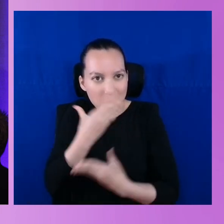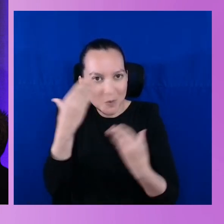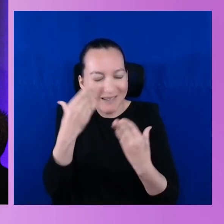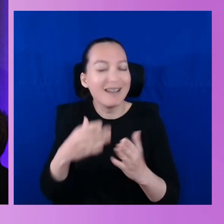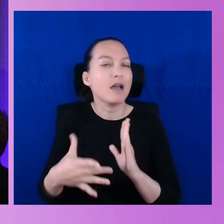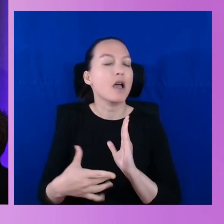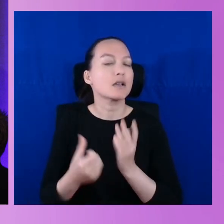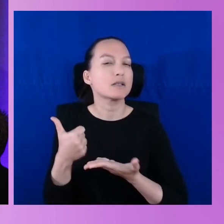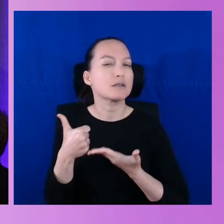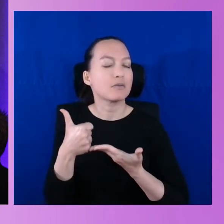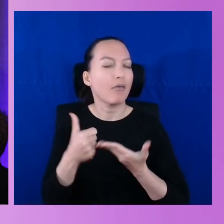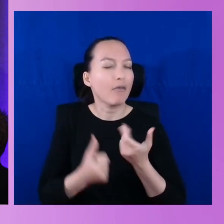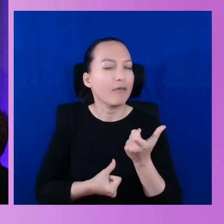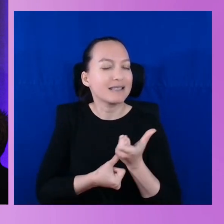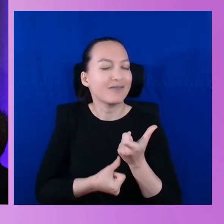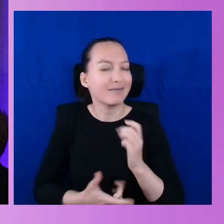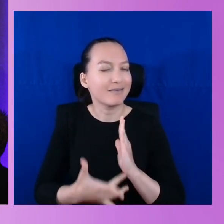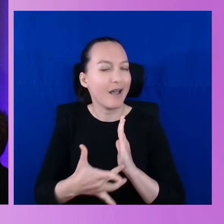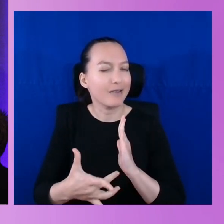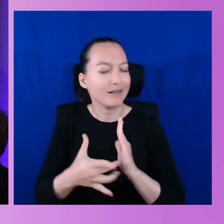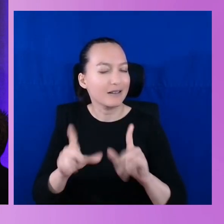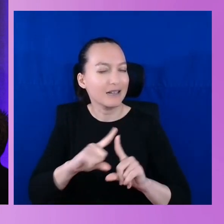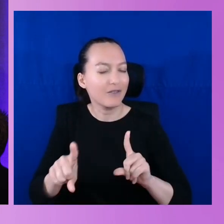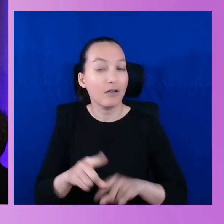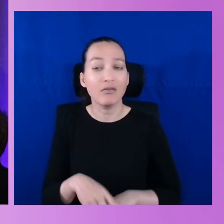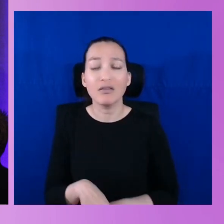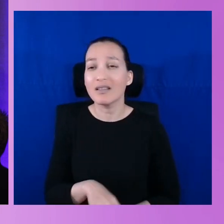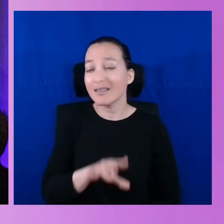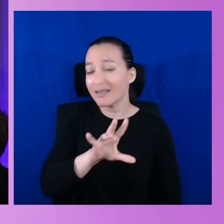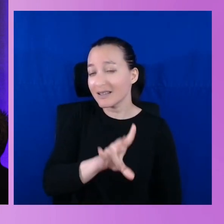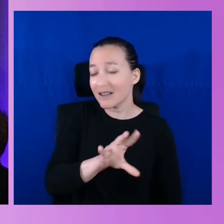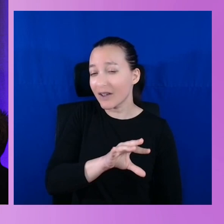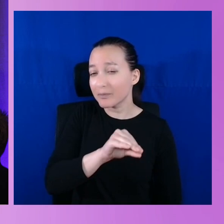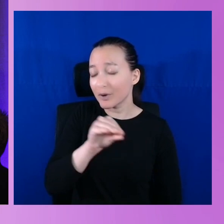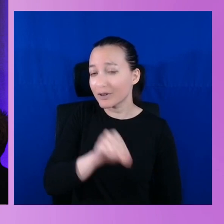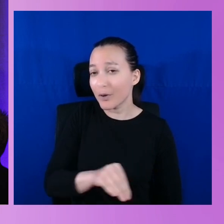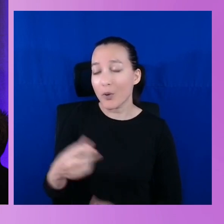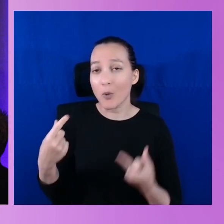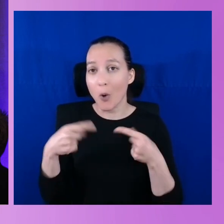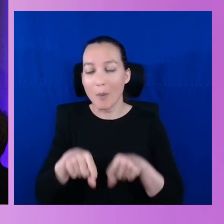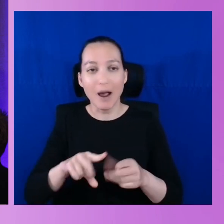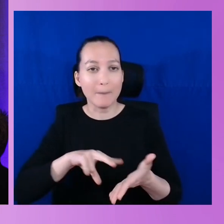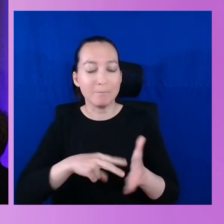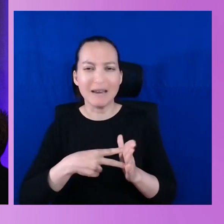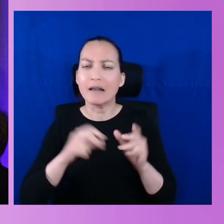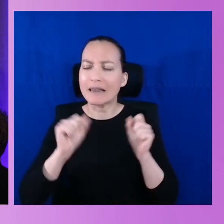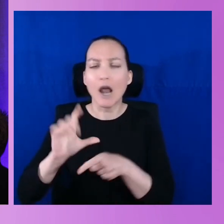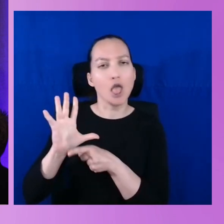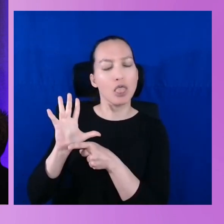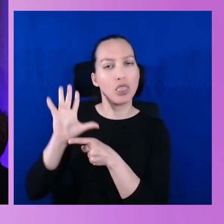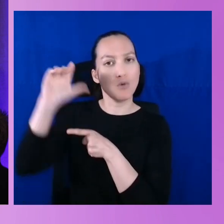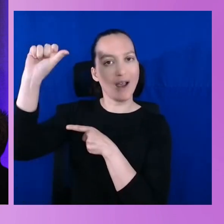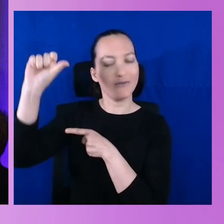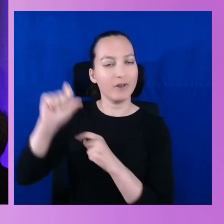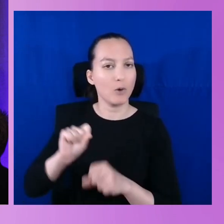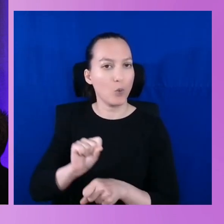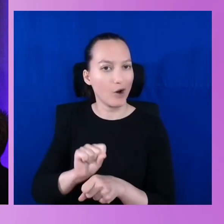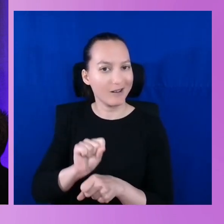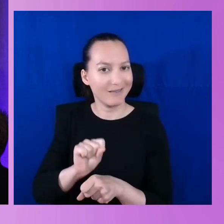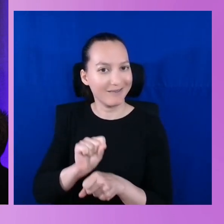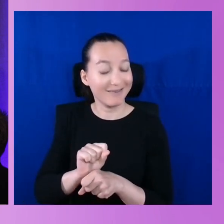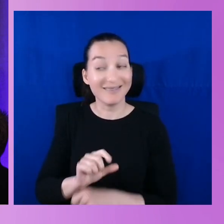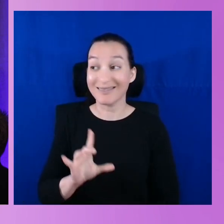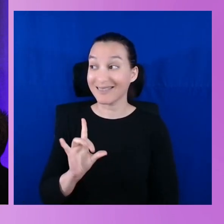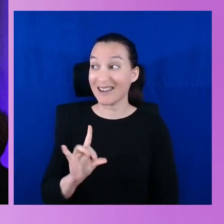different pitch. It's 75% said Copilot allowed them to thrive at work. And 85%